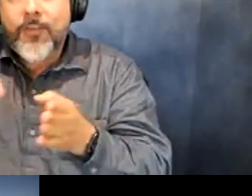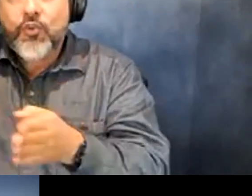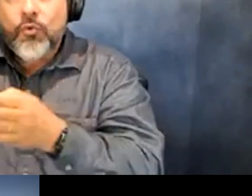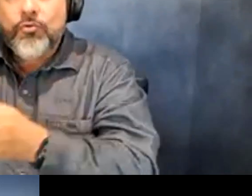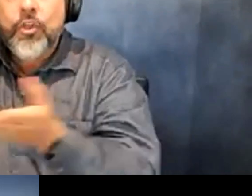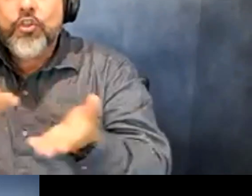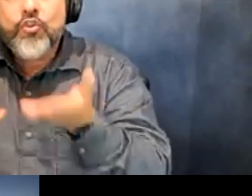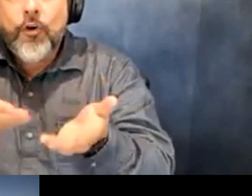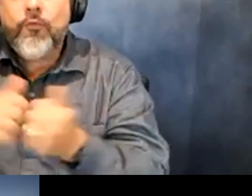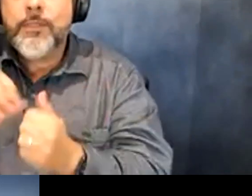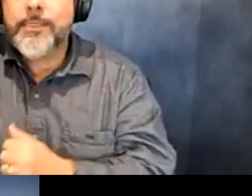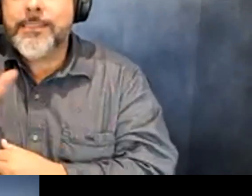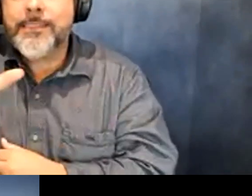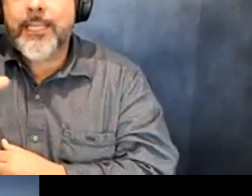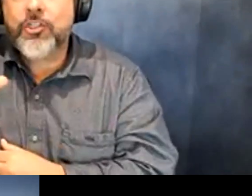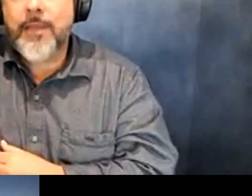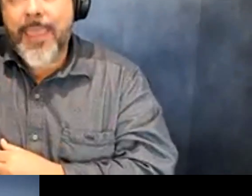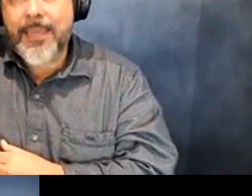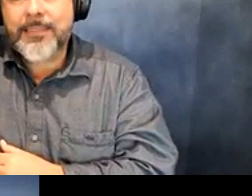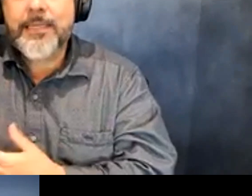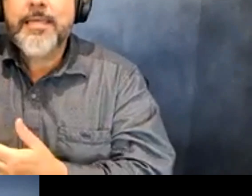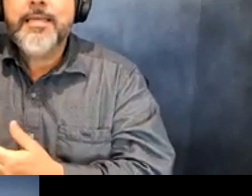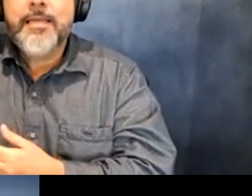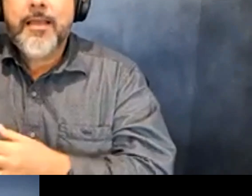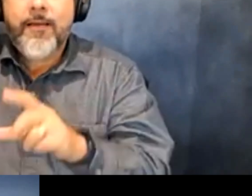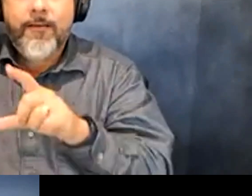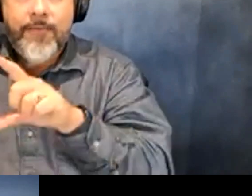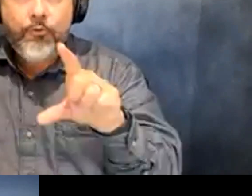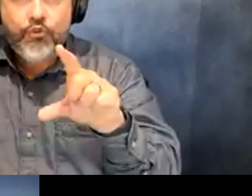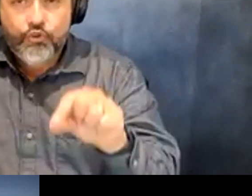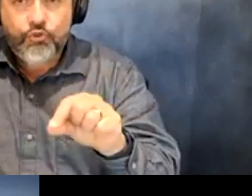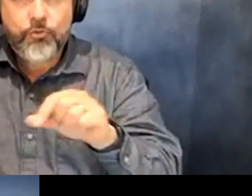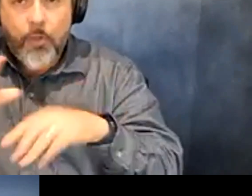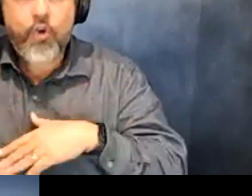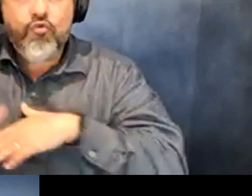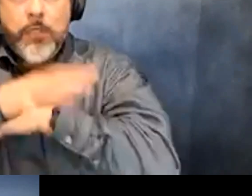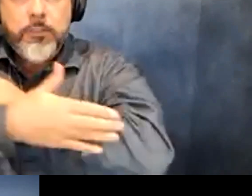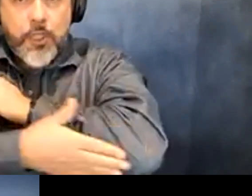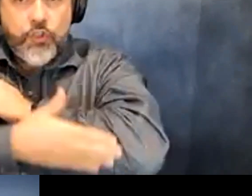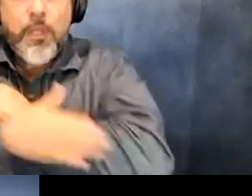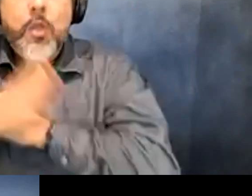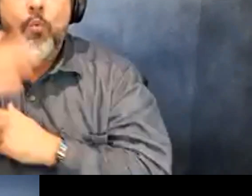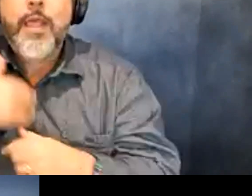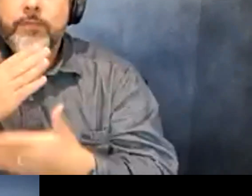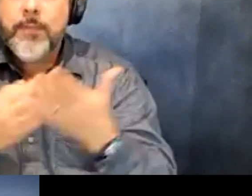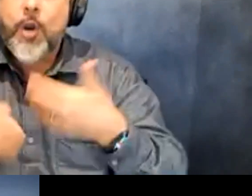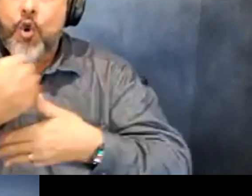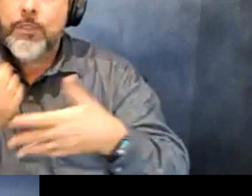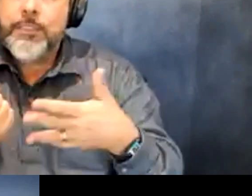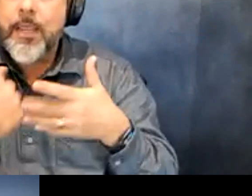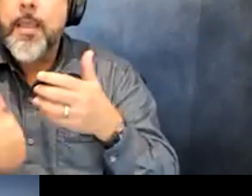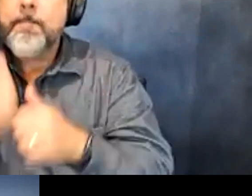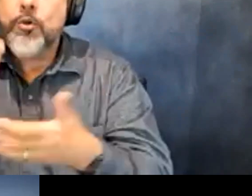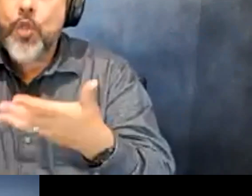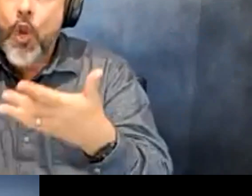with Section 8 vouchers across the country. And there would be some prioritizing of the very lowest income families,